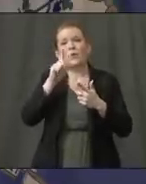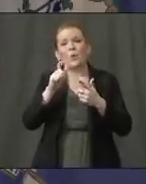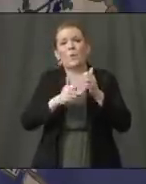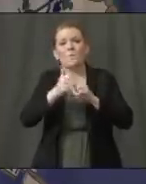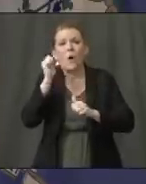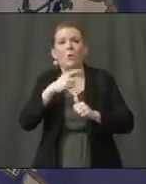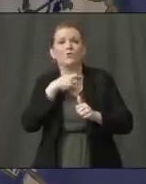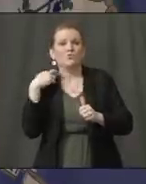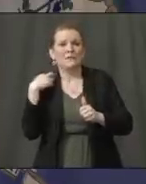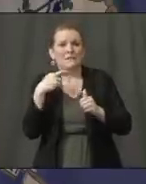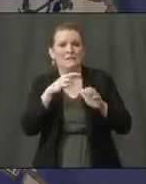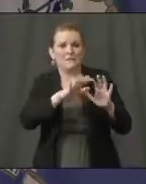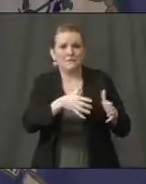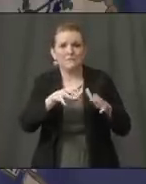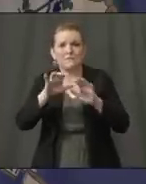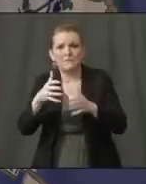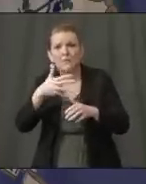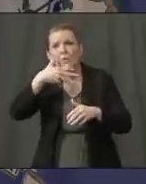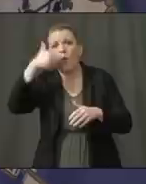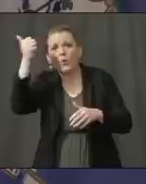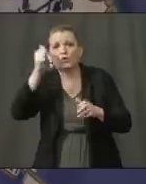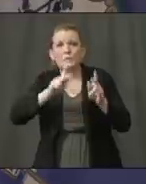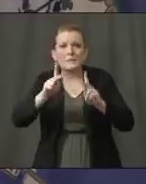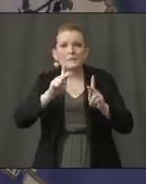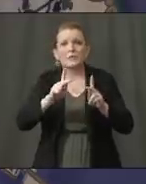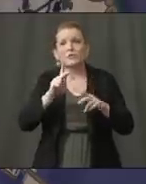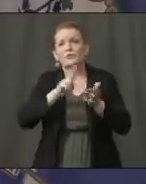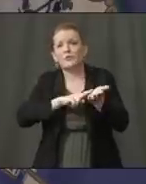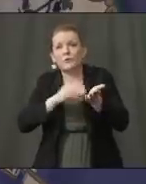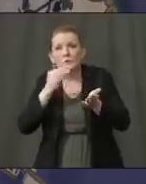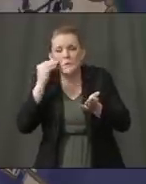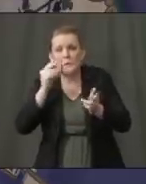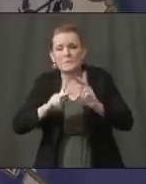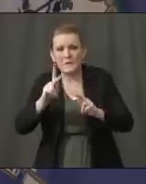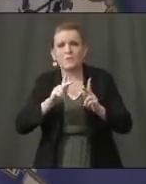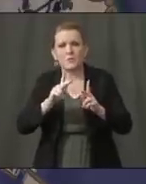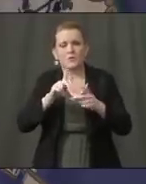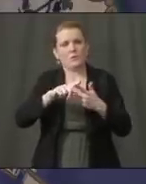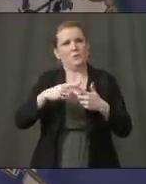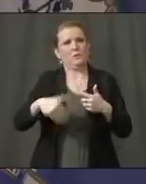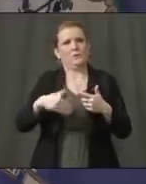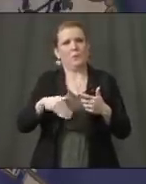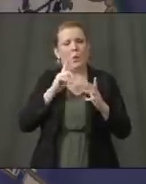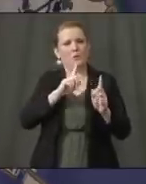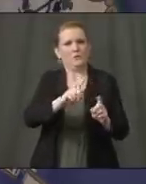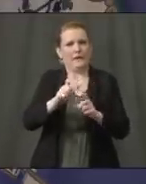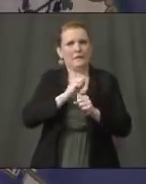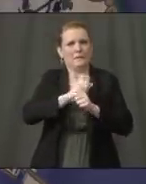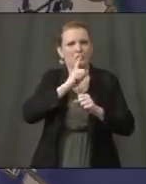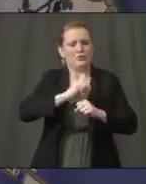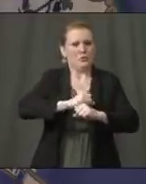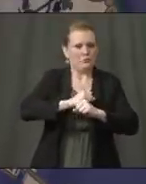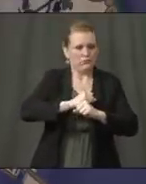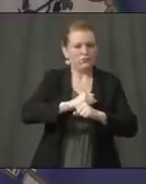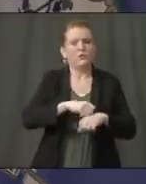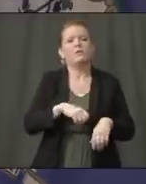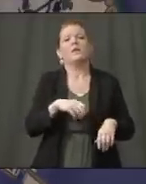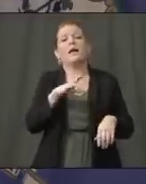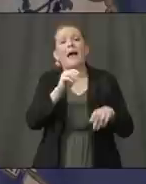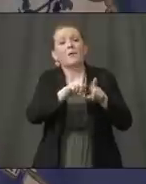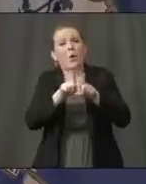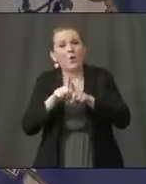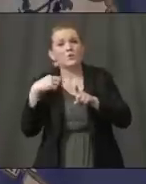And Josh will be able to answer questions further about what we're doing and making sure you're quarantined in those nursing homes. And also we're opening